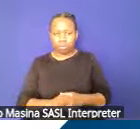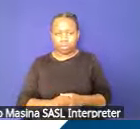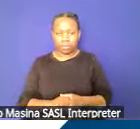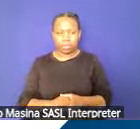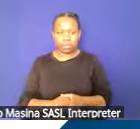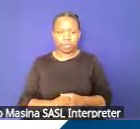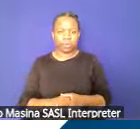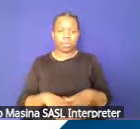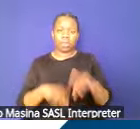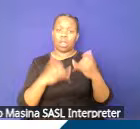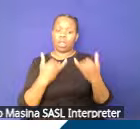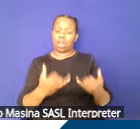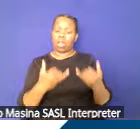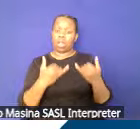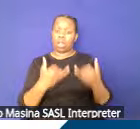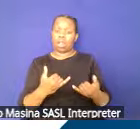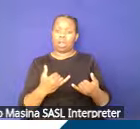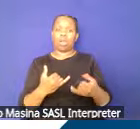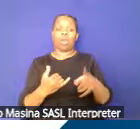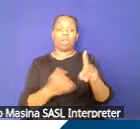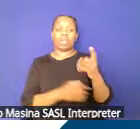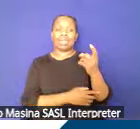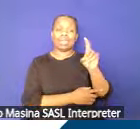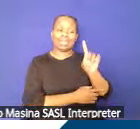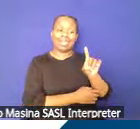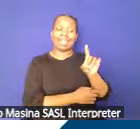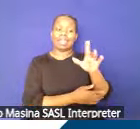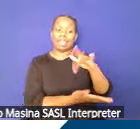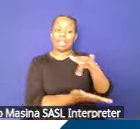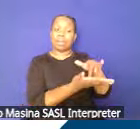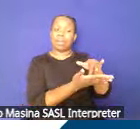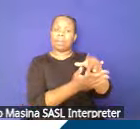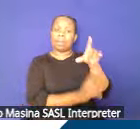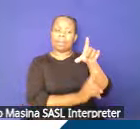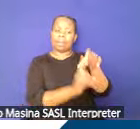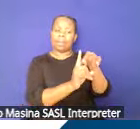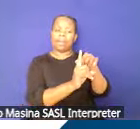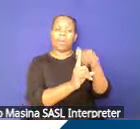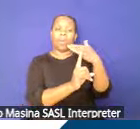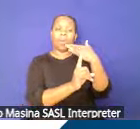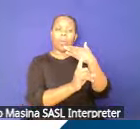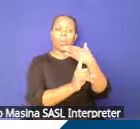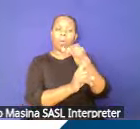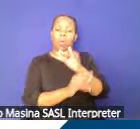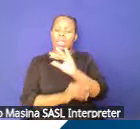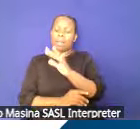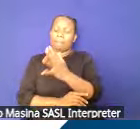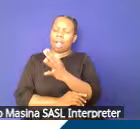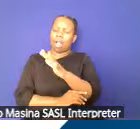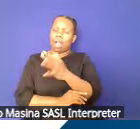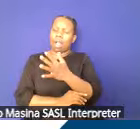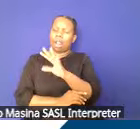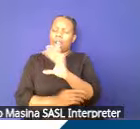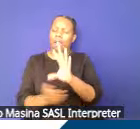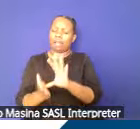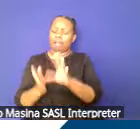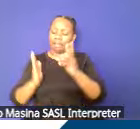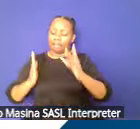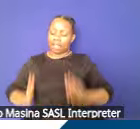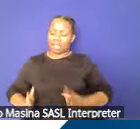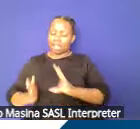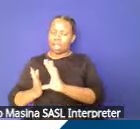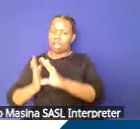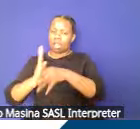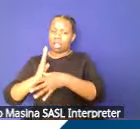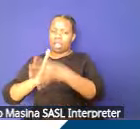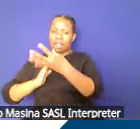Now, what is the tax position of a person with a mild physical impairment?